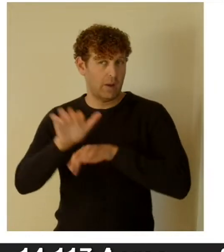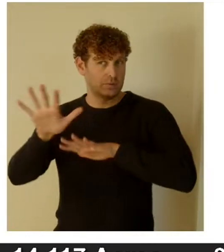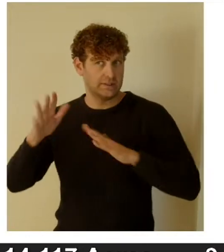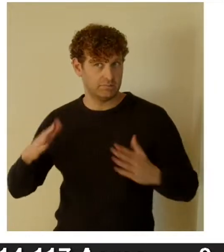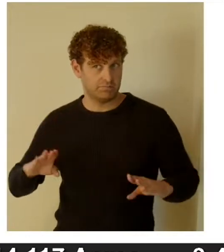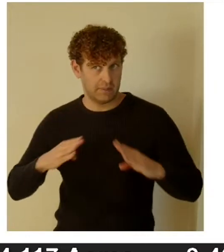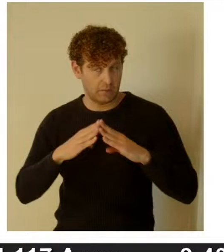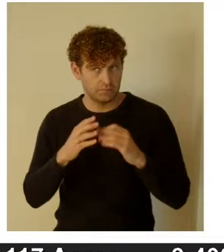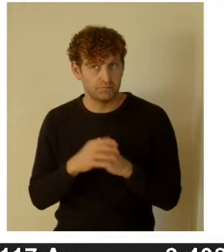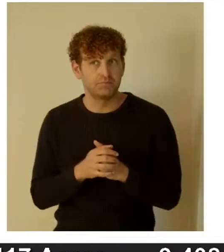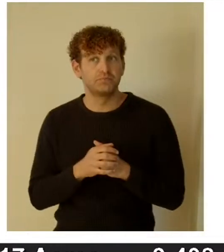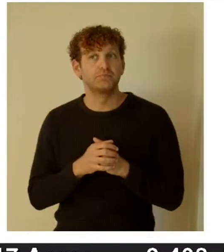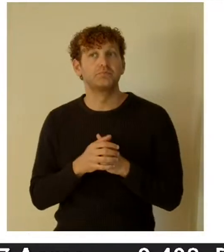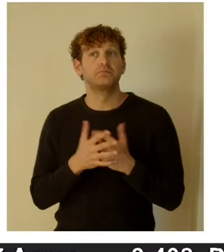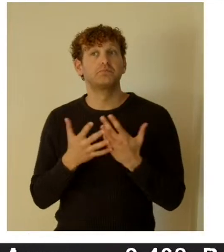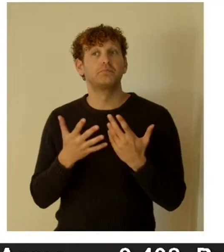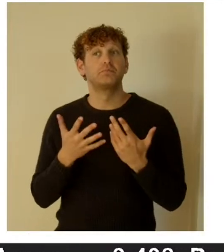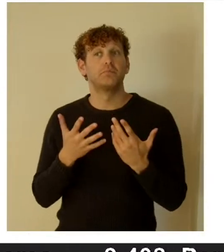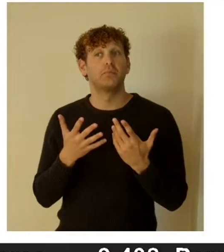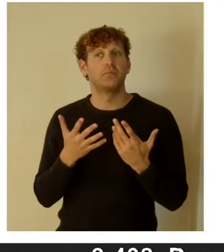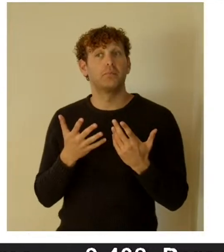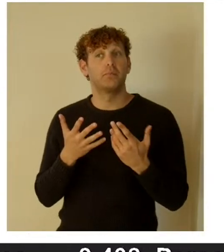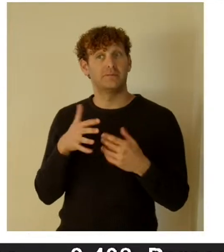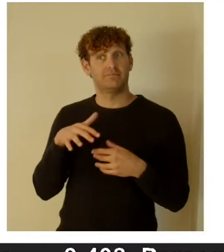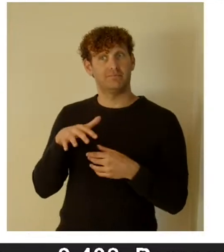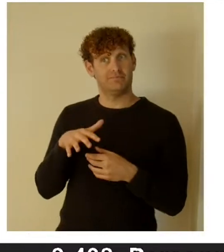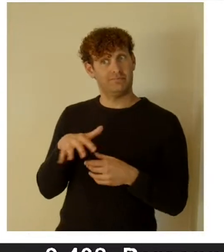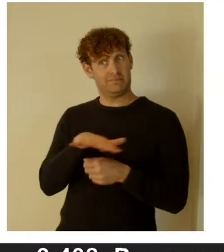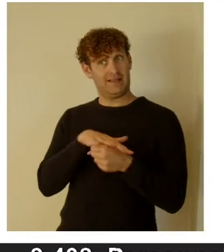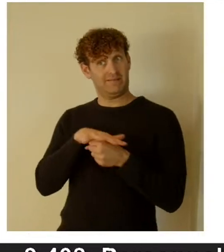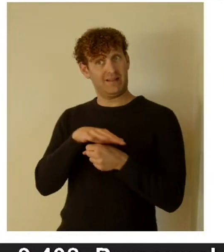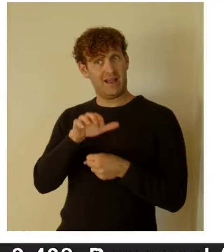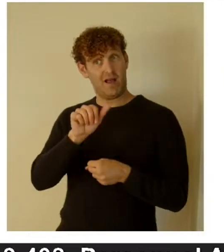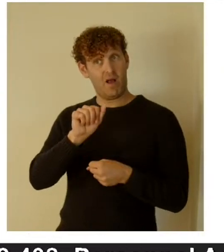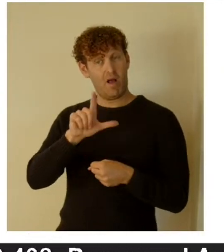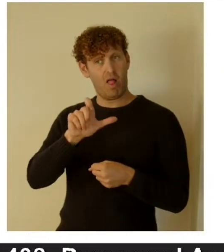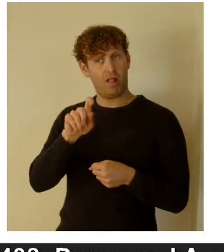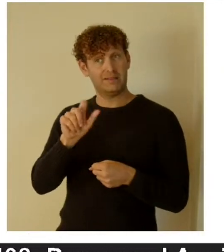the Altadena area, we have crews that are out there on patrol.